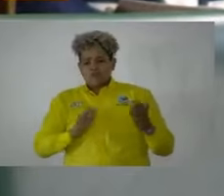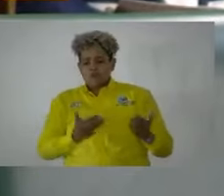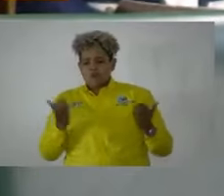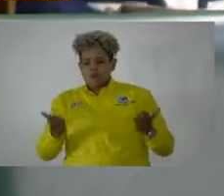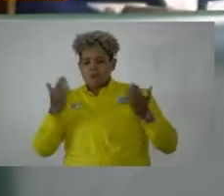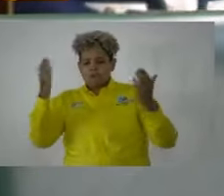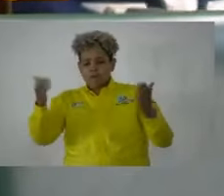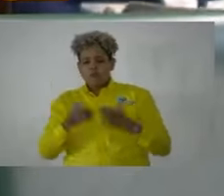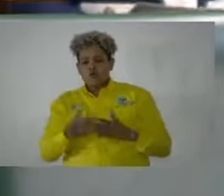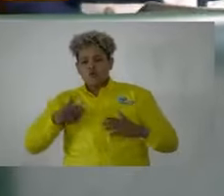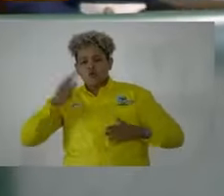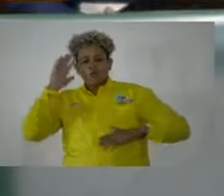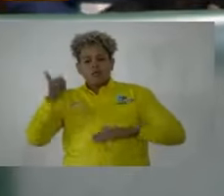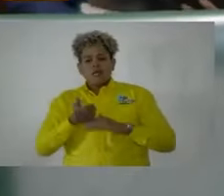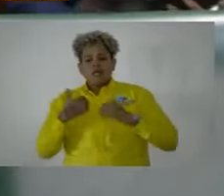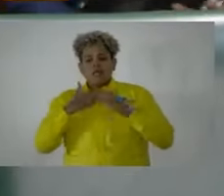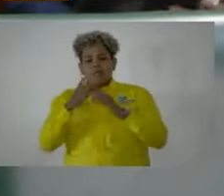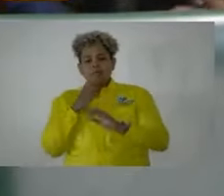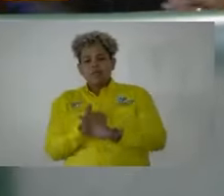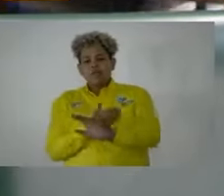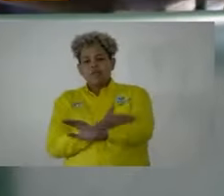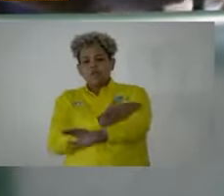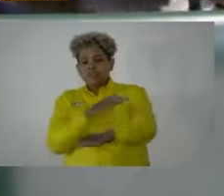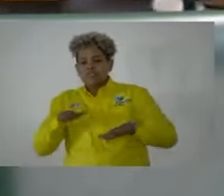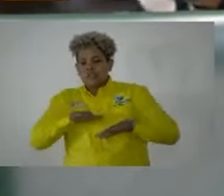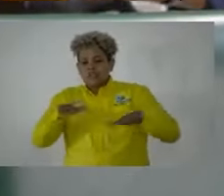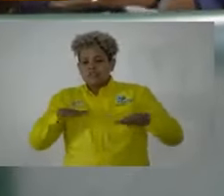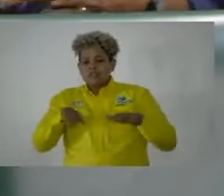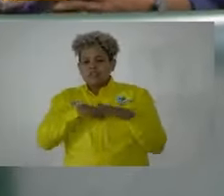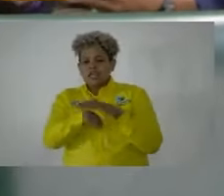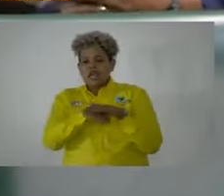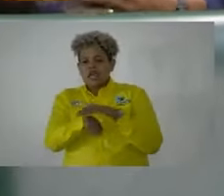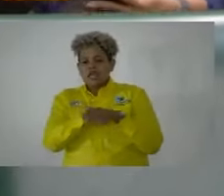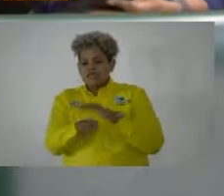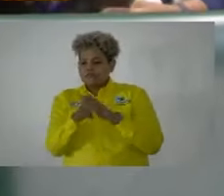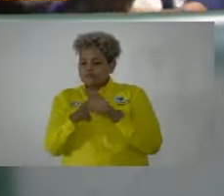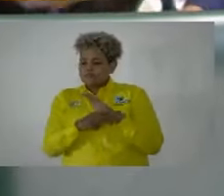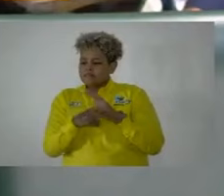proposals. We will implement a progressive beach access policy